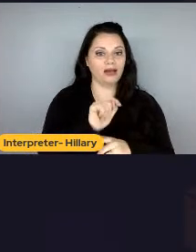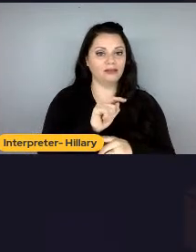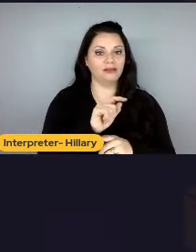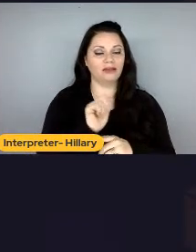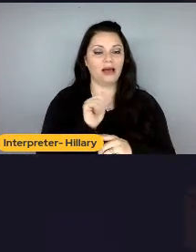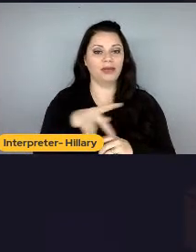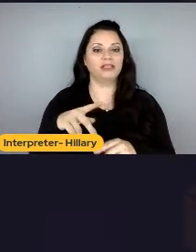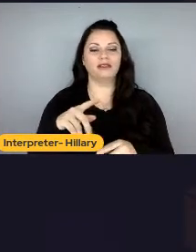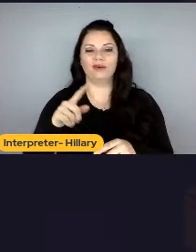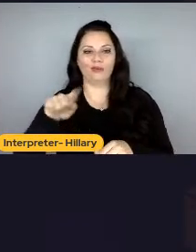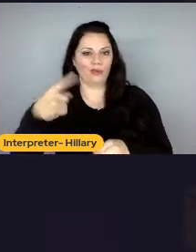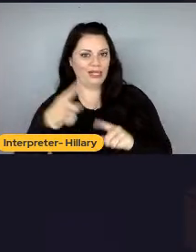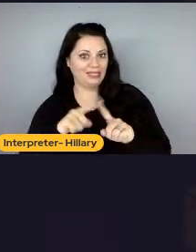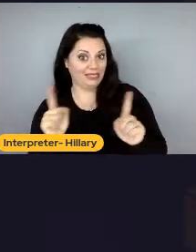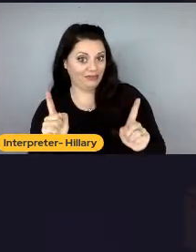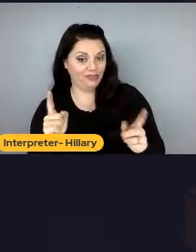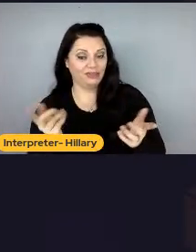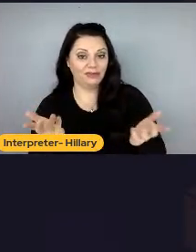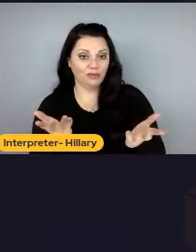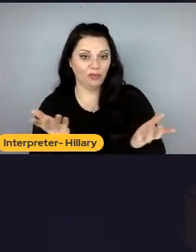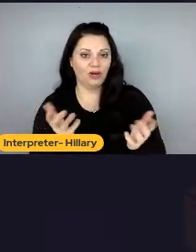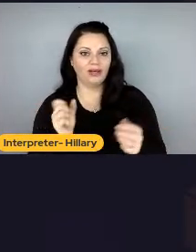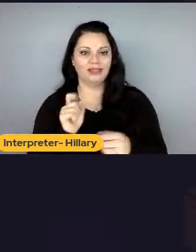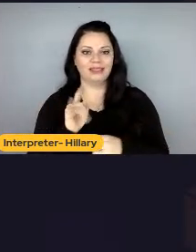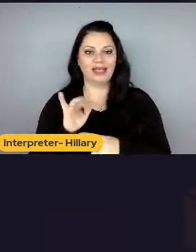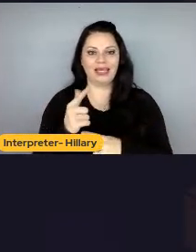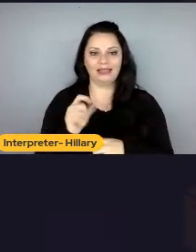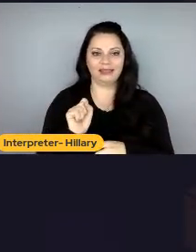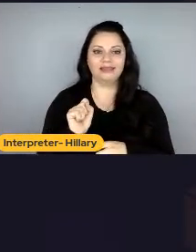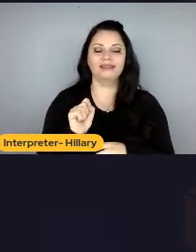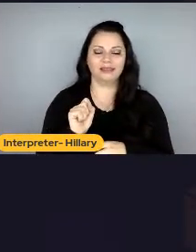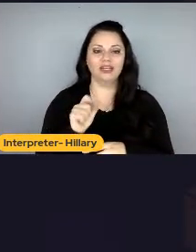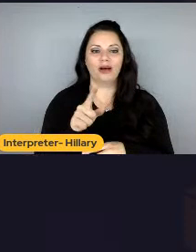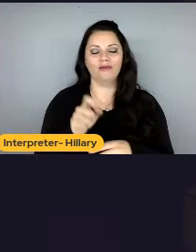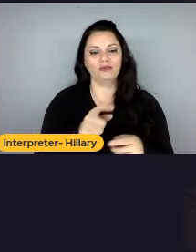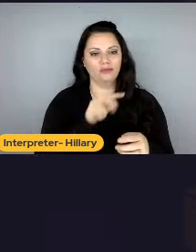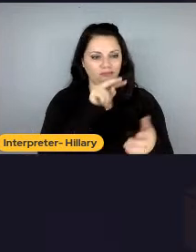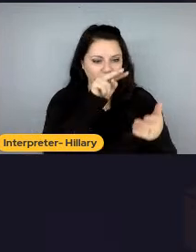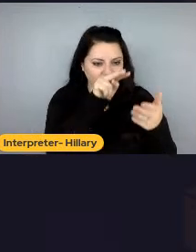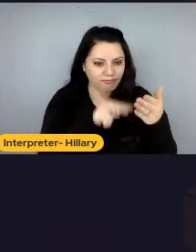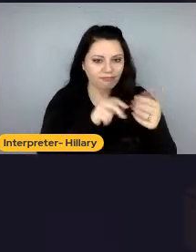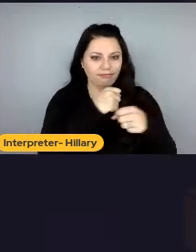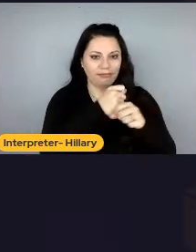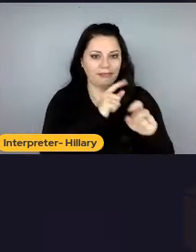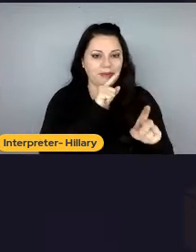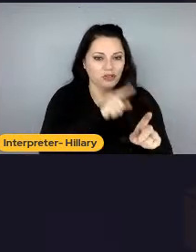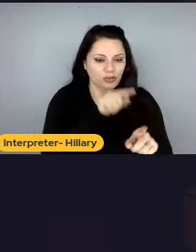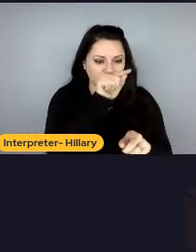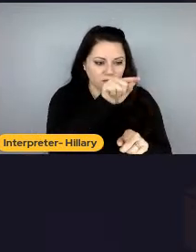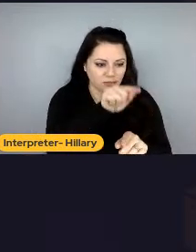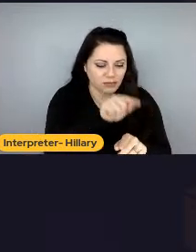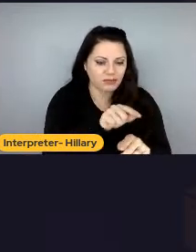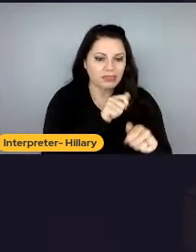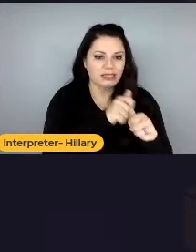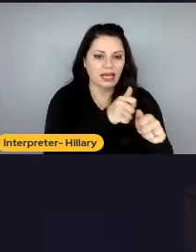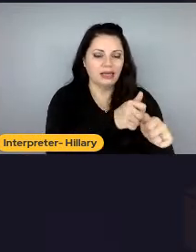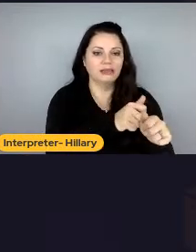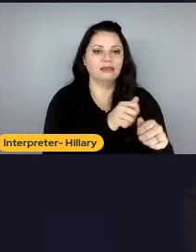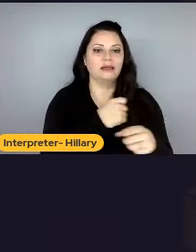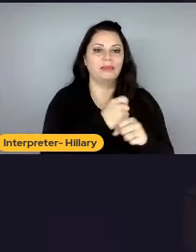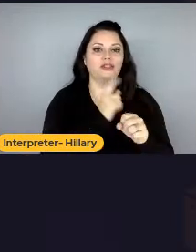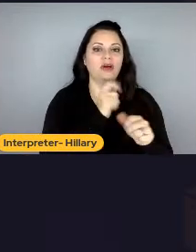before, the only difference would be build settings. So you would have to make sure that you update